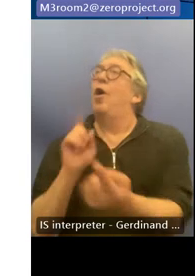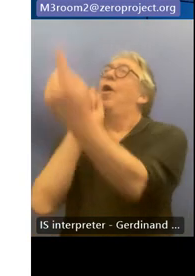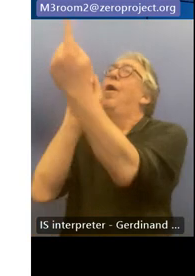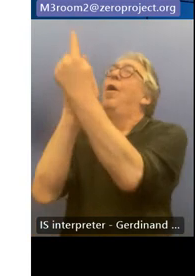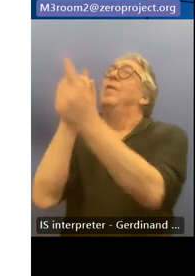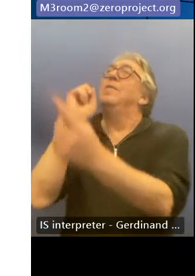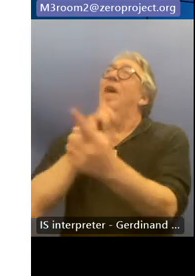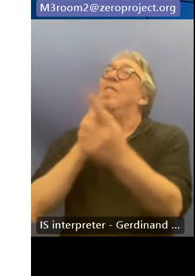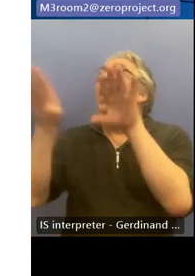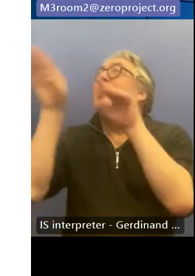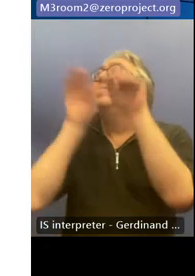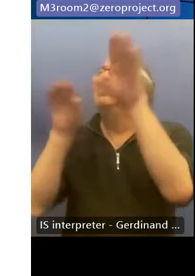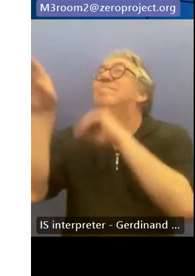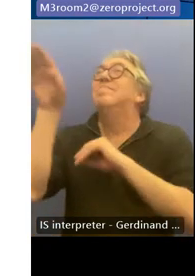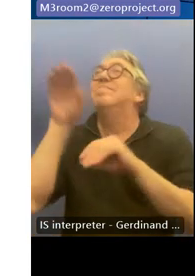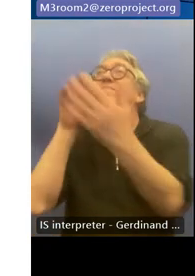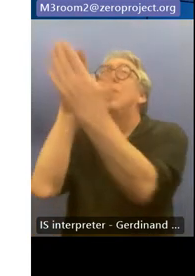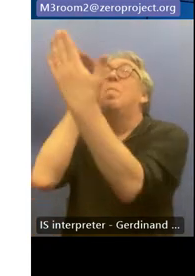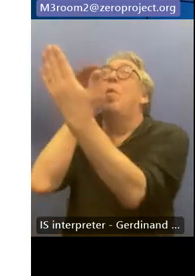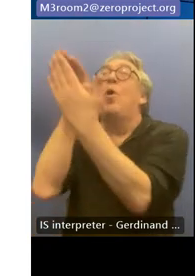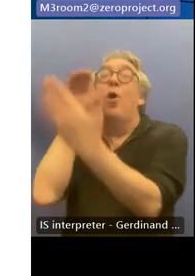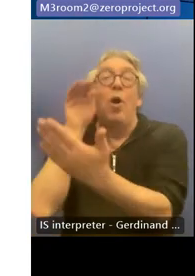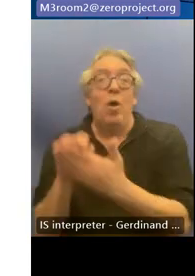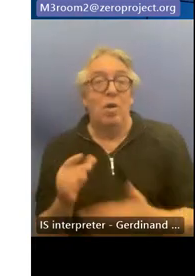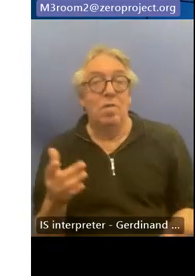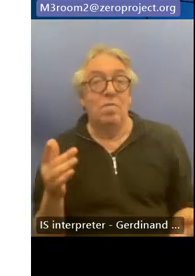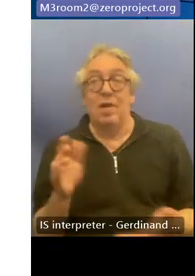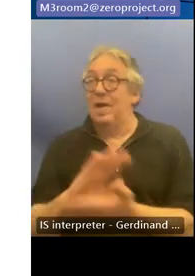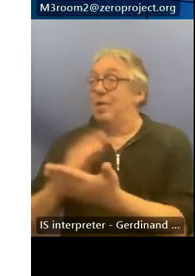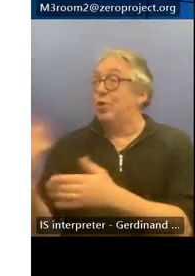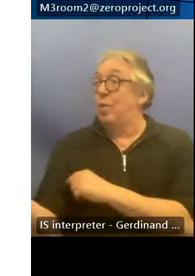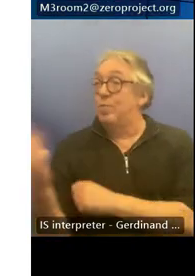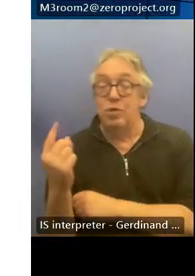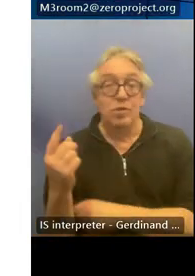models, leading to many students growing up isolated.